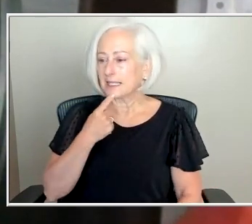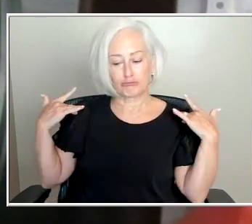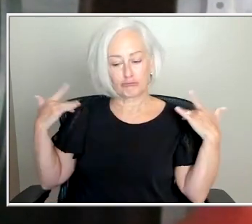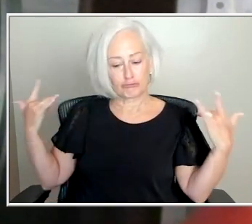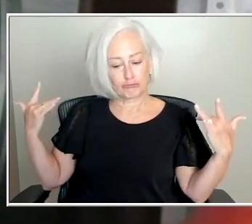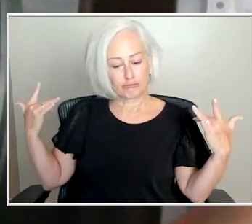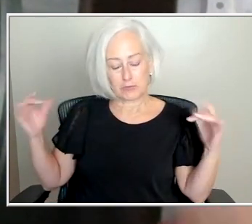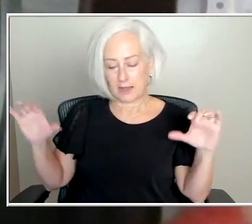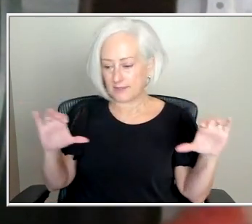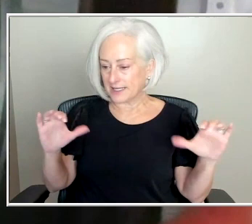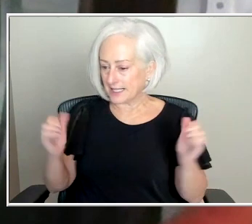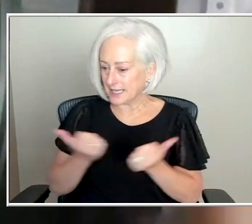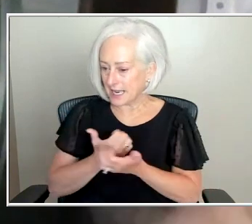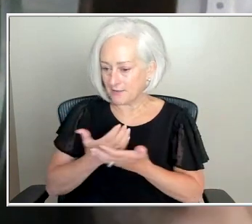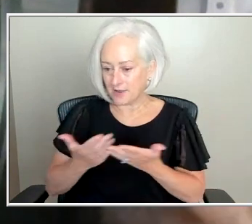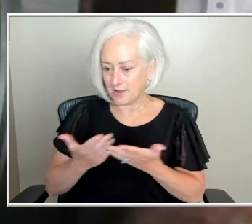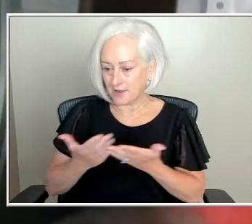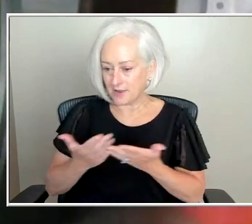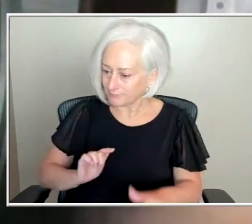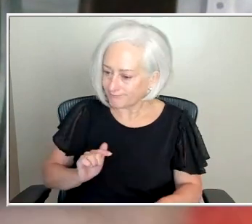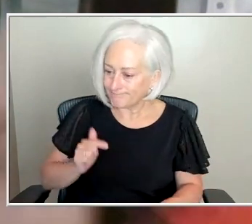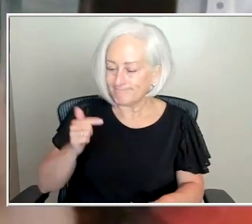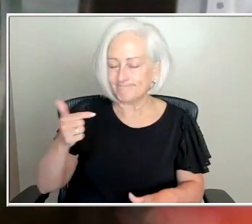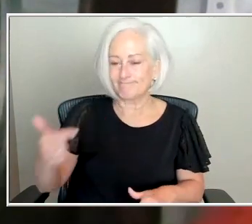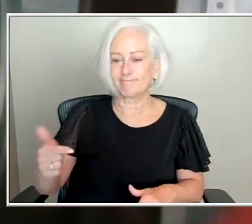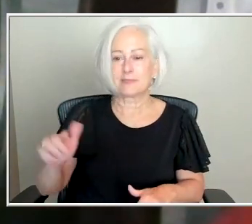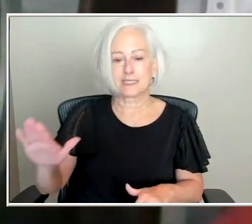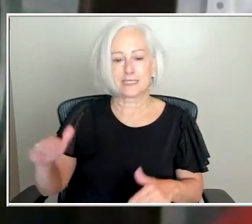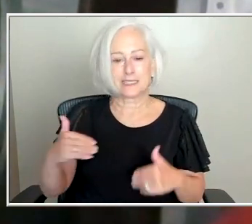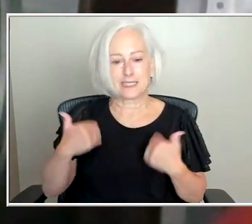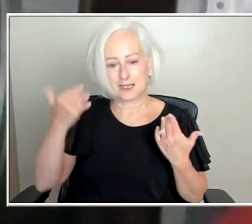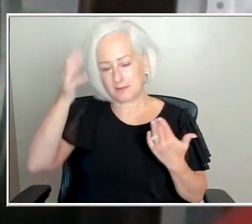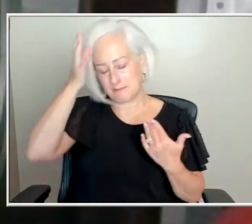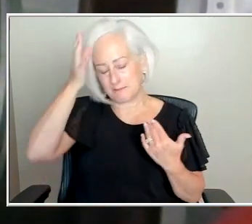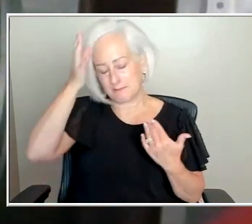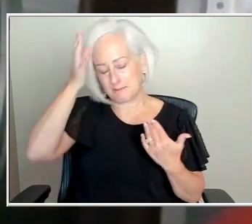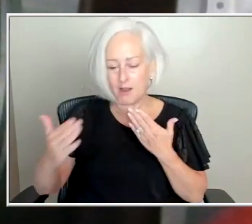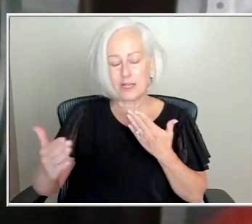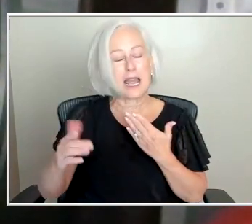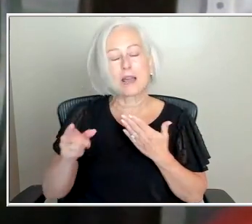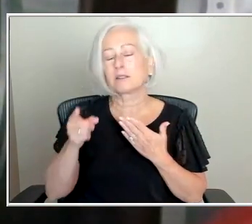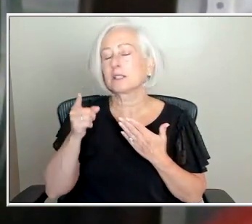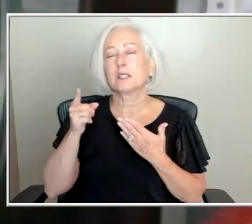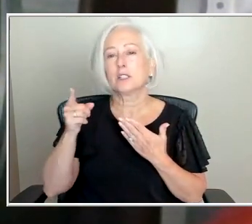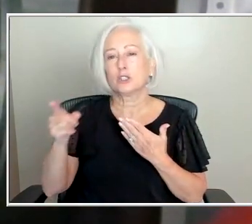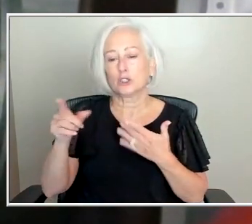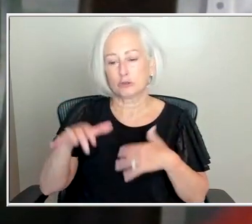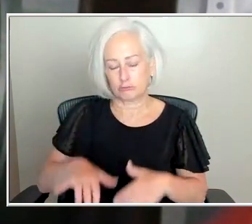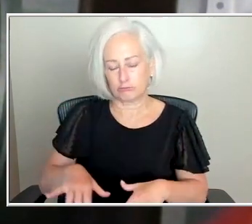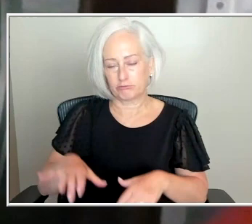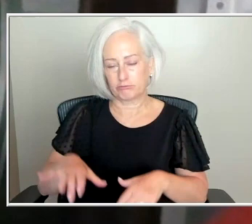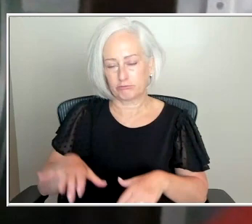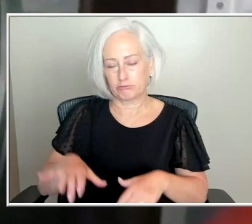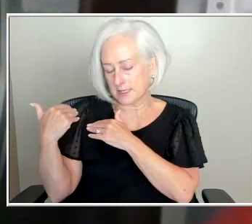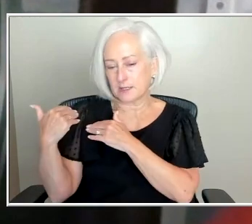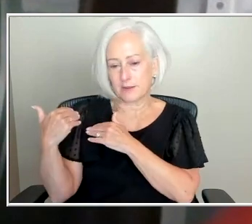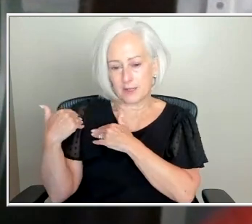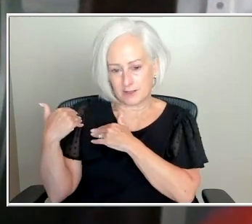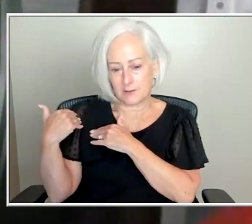this point. You're a young man now. So from here on out, it's, you need to start being accountable